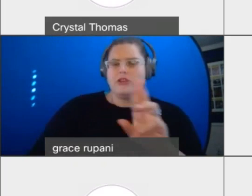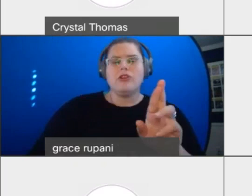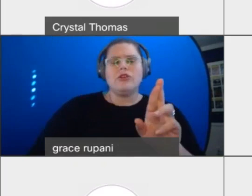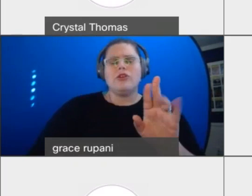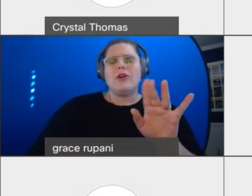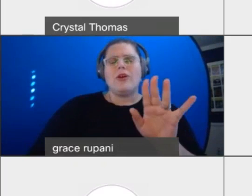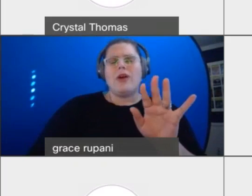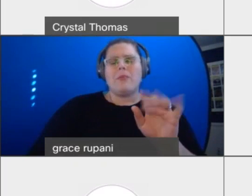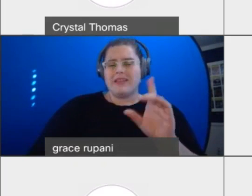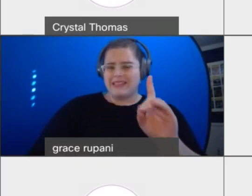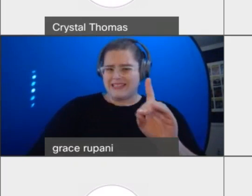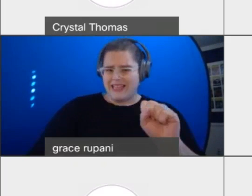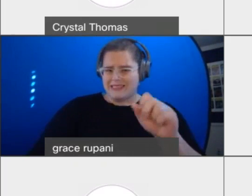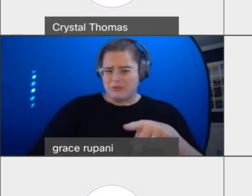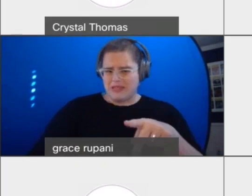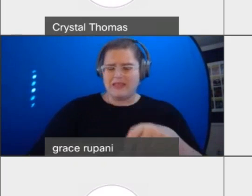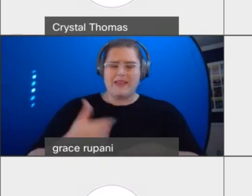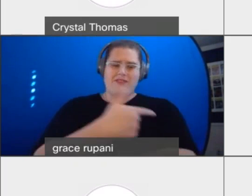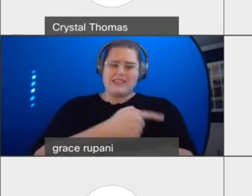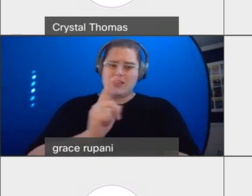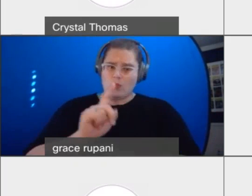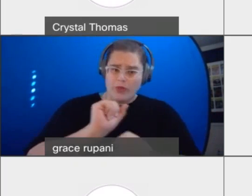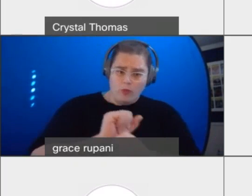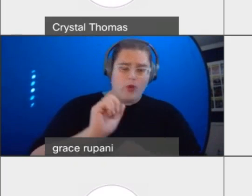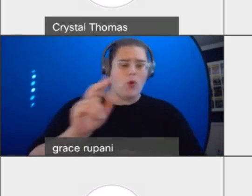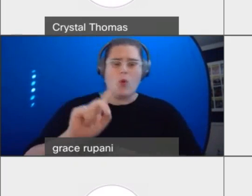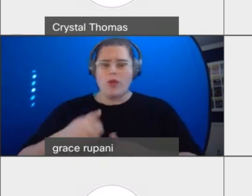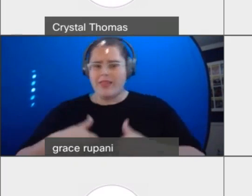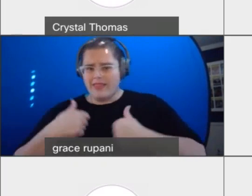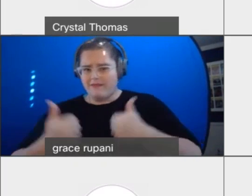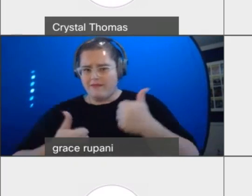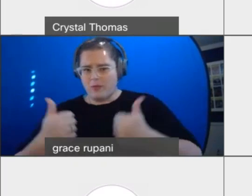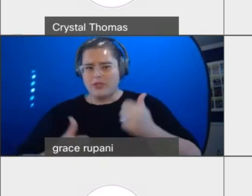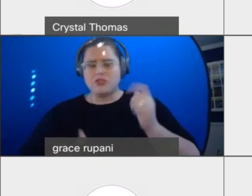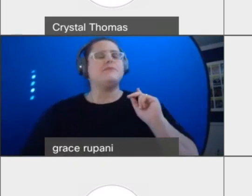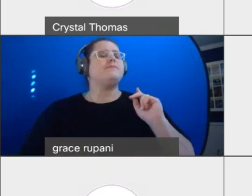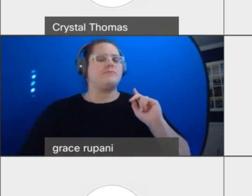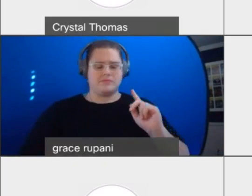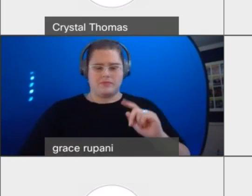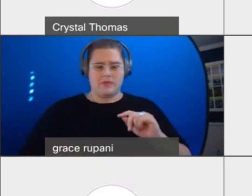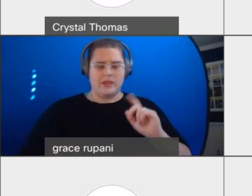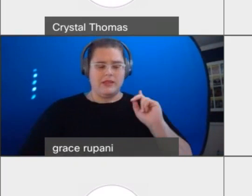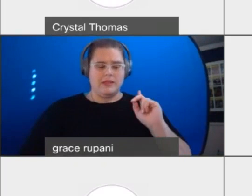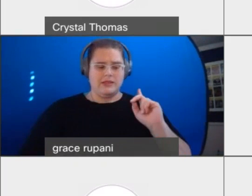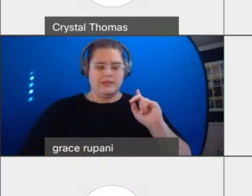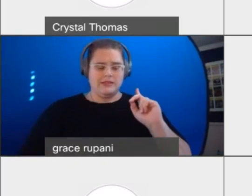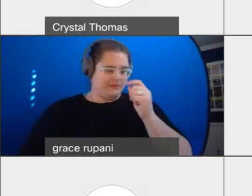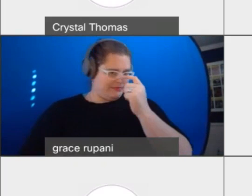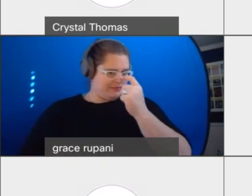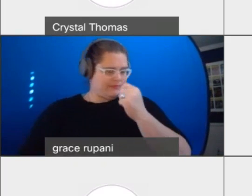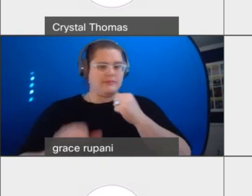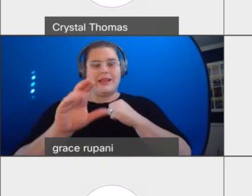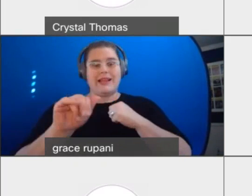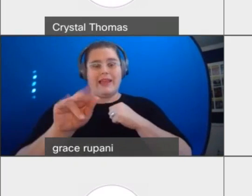they work? And my understanding it's based on where they work, correct? Our plan for DC Health, for the